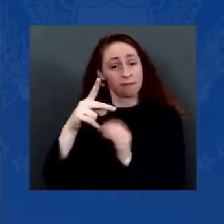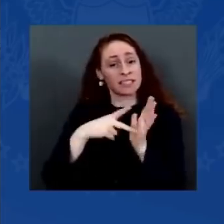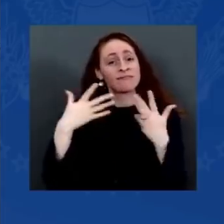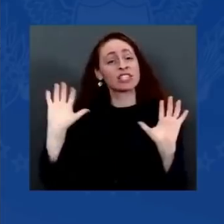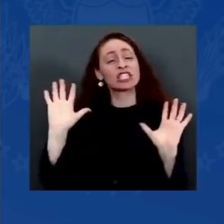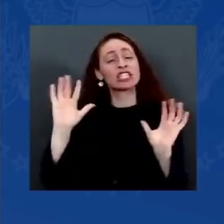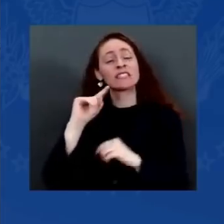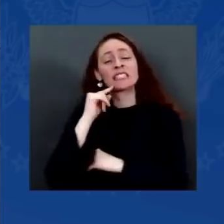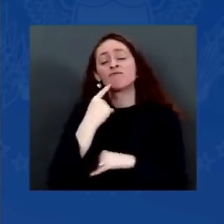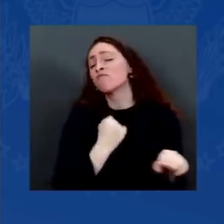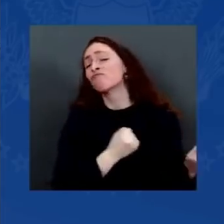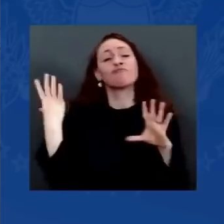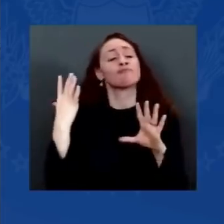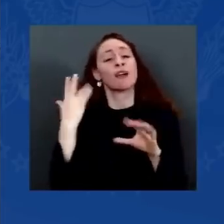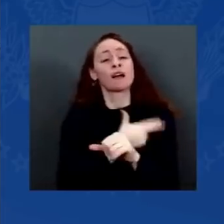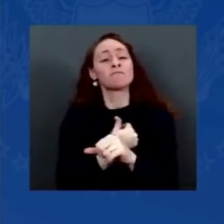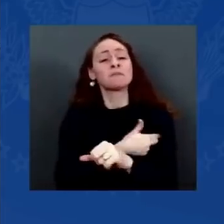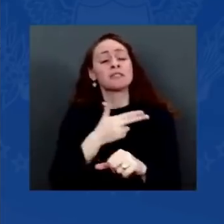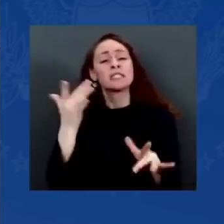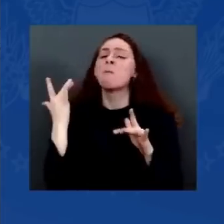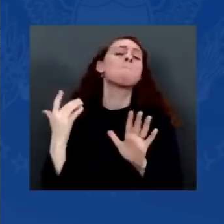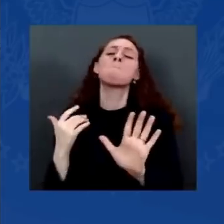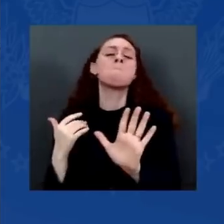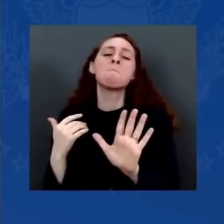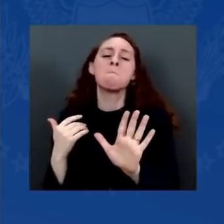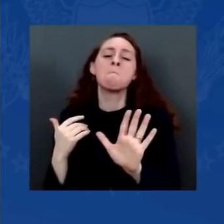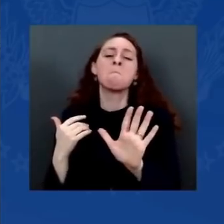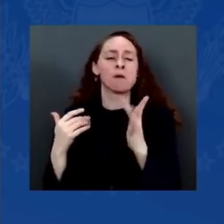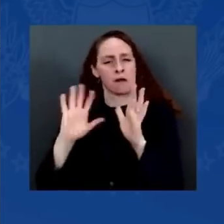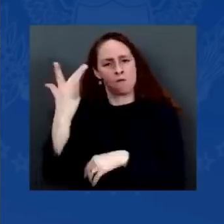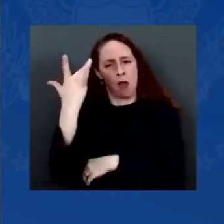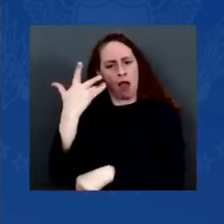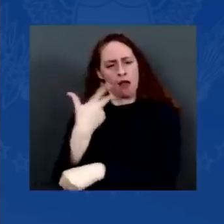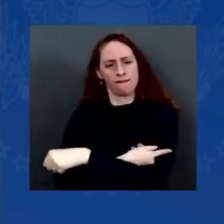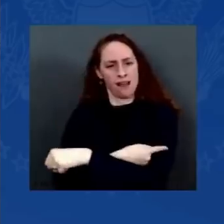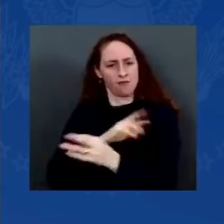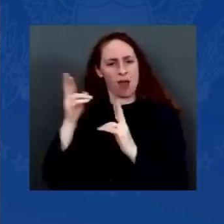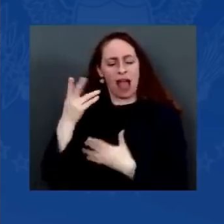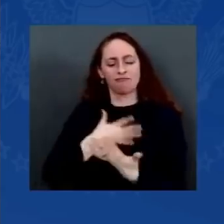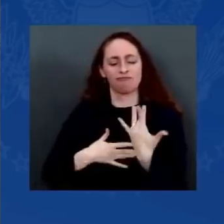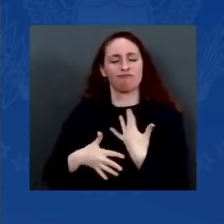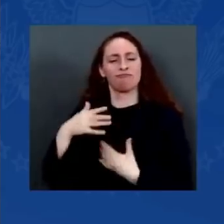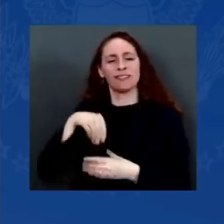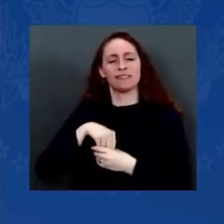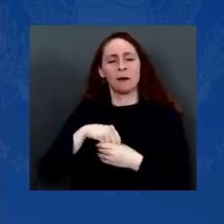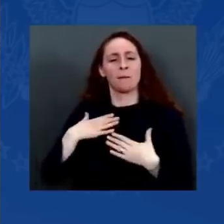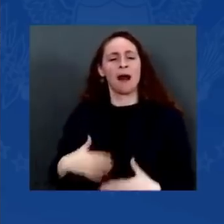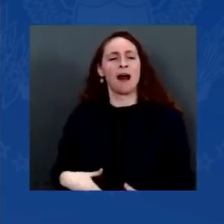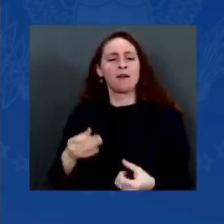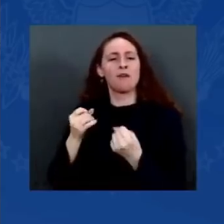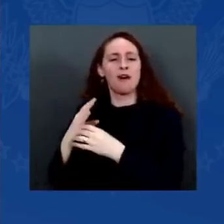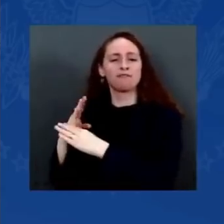from severe illness and death. That's why you should still remain vigilant. According to our doctors, even if you're